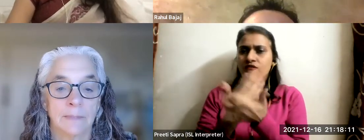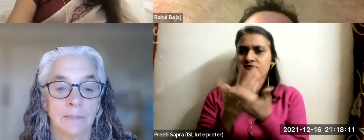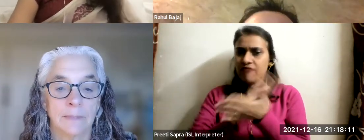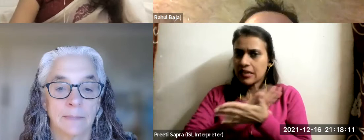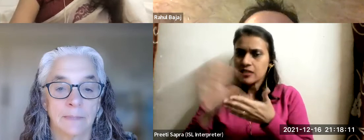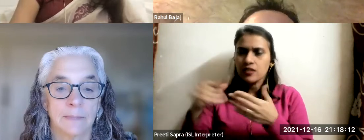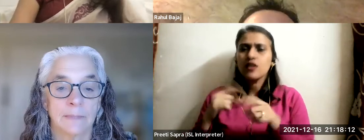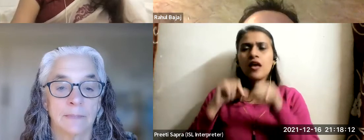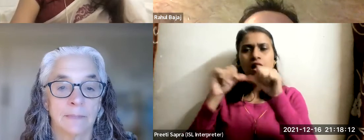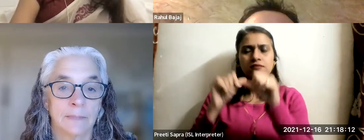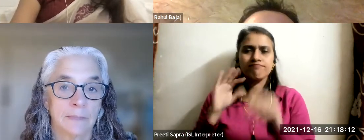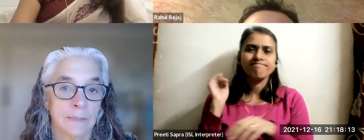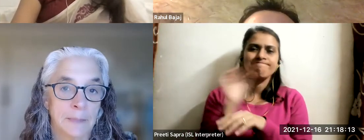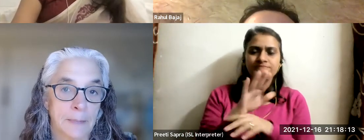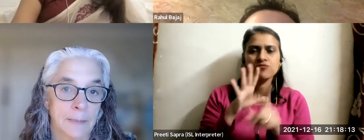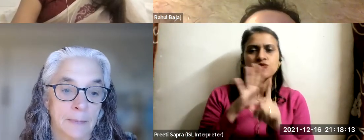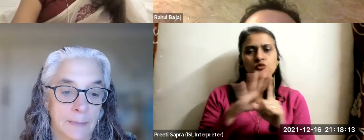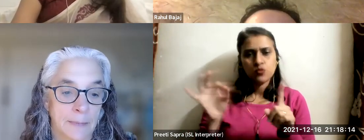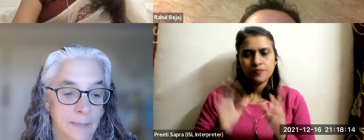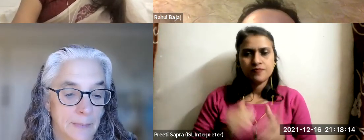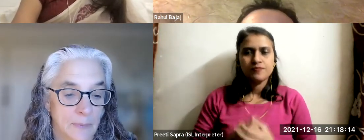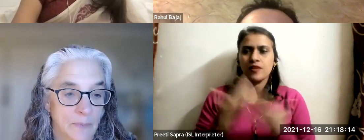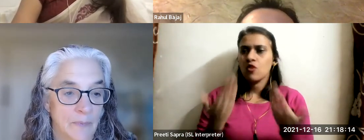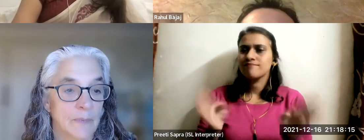questions. And with that, I'm going to close this